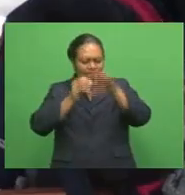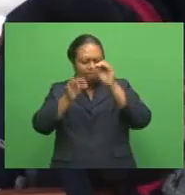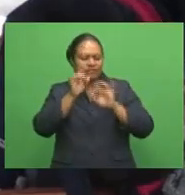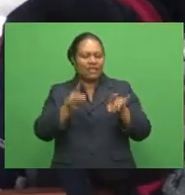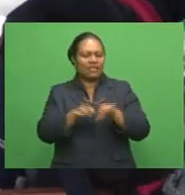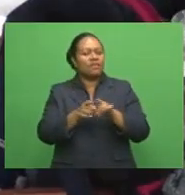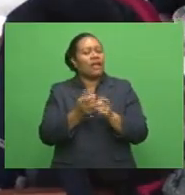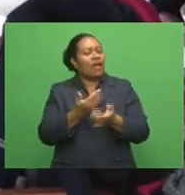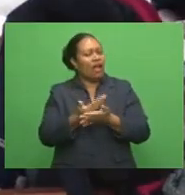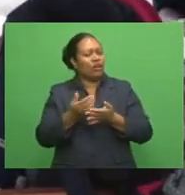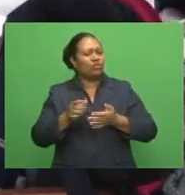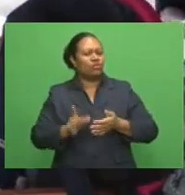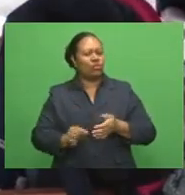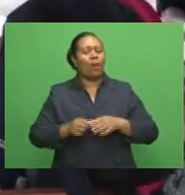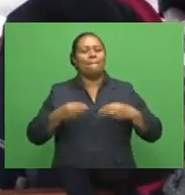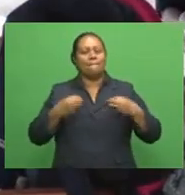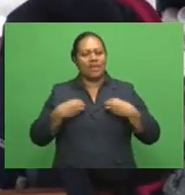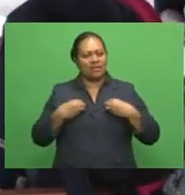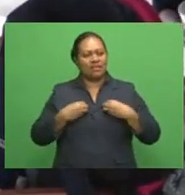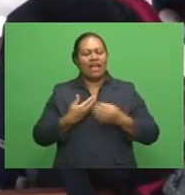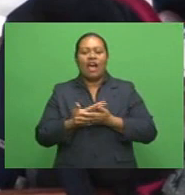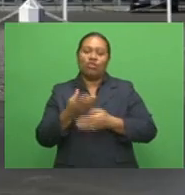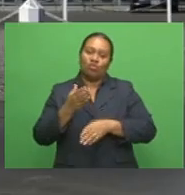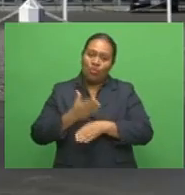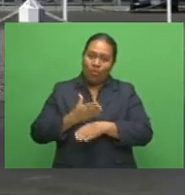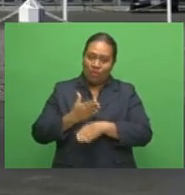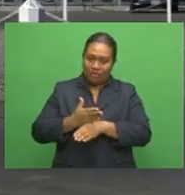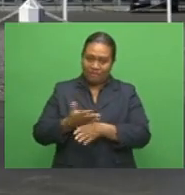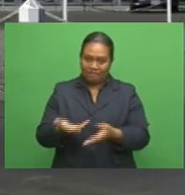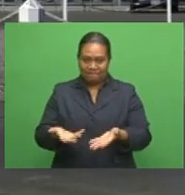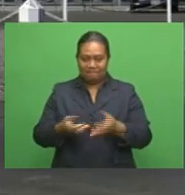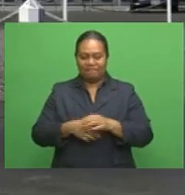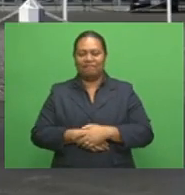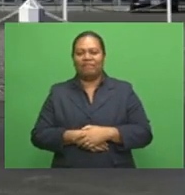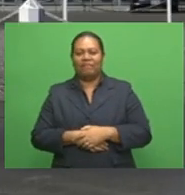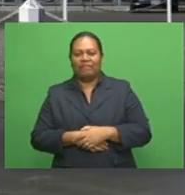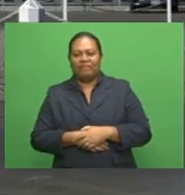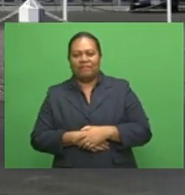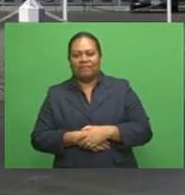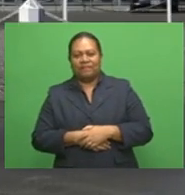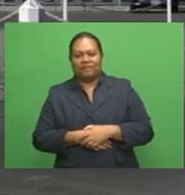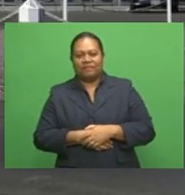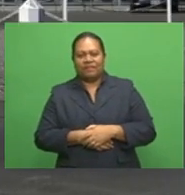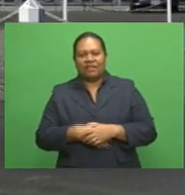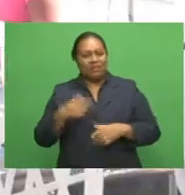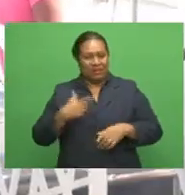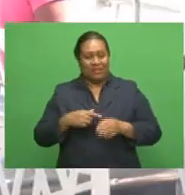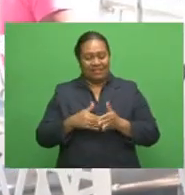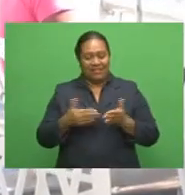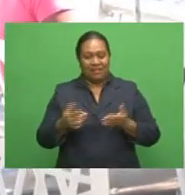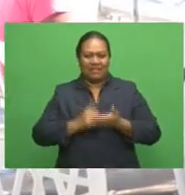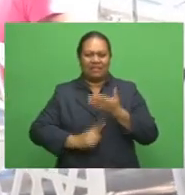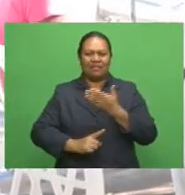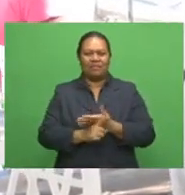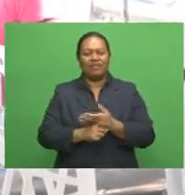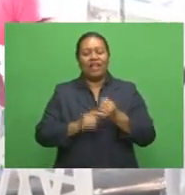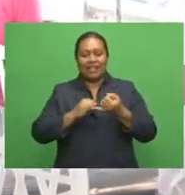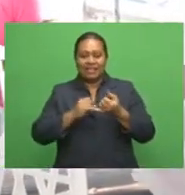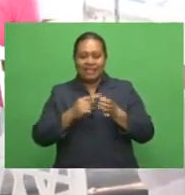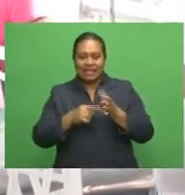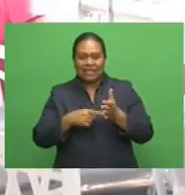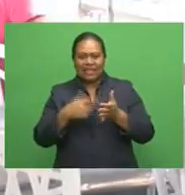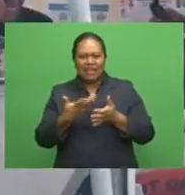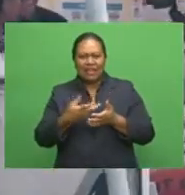on how we do business or how we operate our ships in these new times. On Saturday, Captain